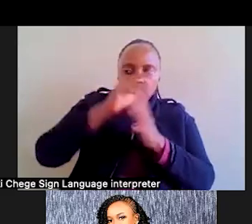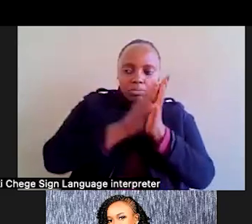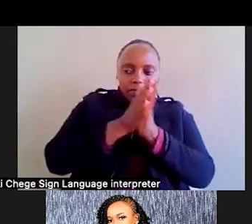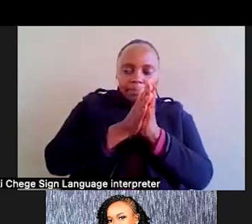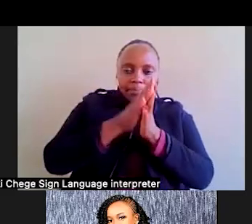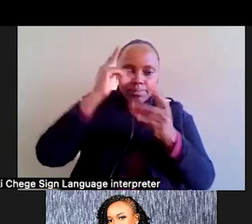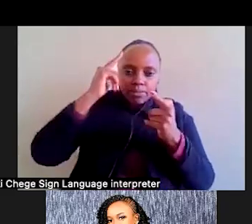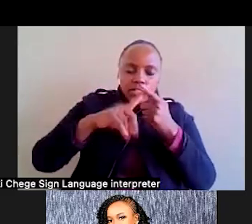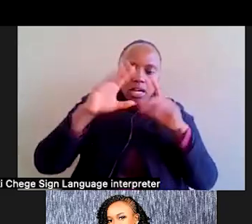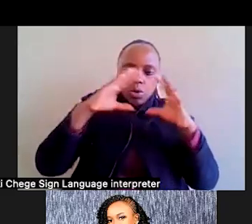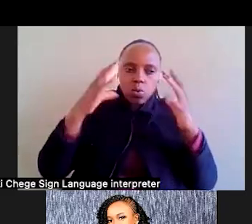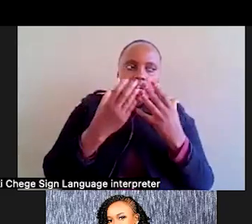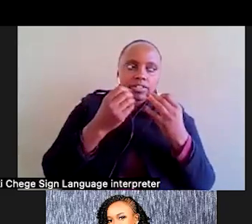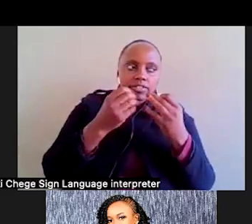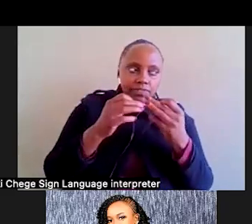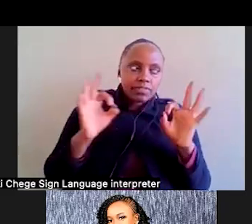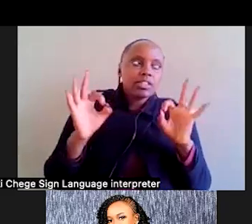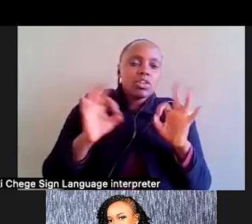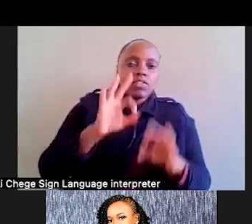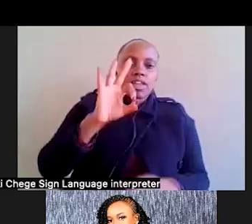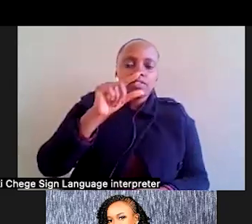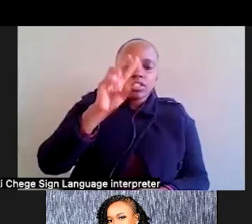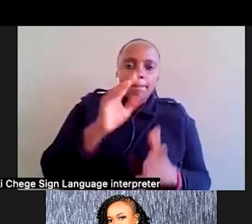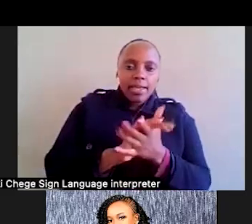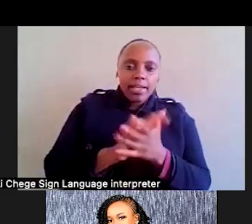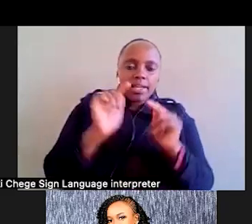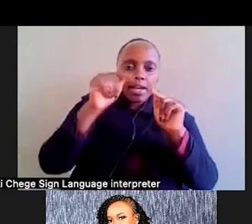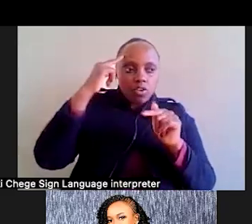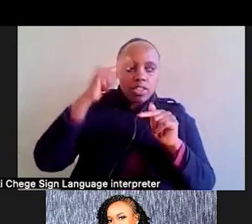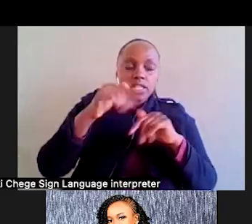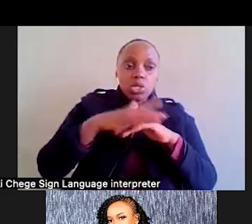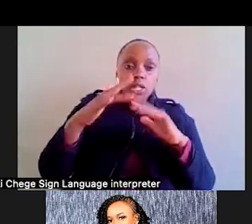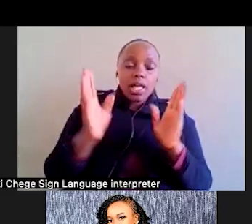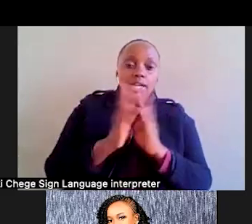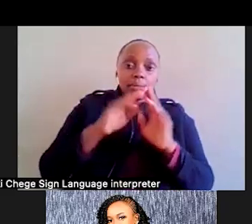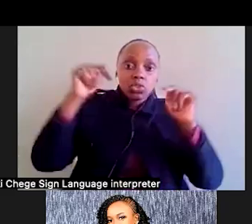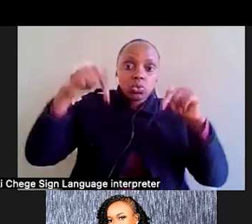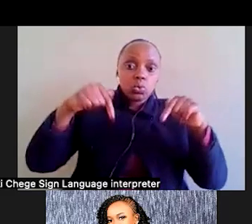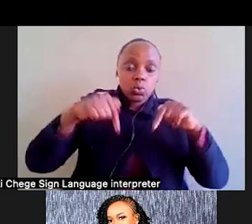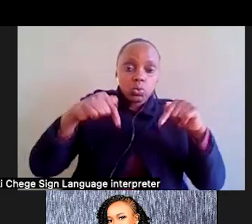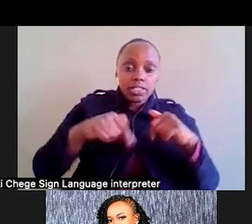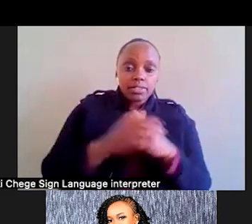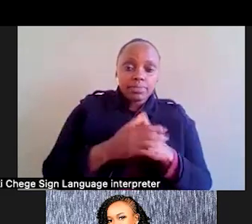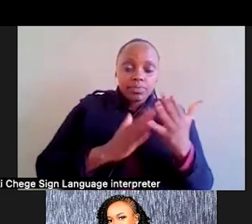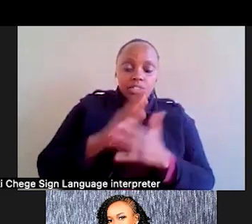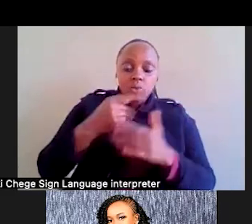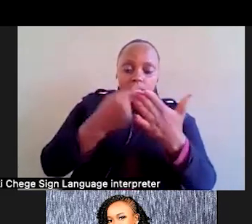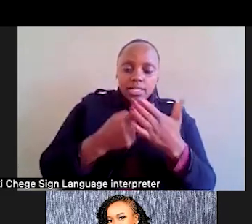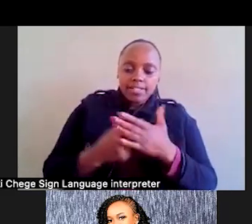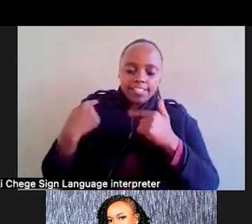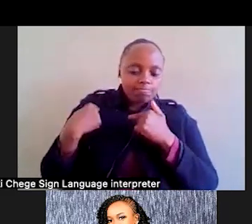a world free of FGM, and even for attending this webinar today. So throughout the discussions